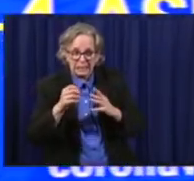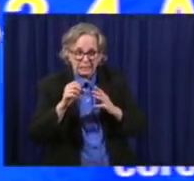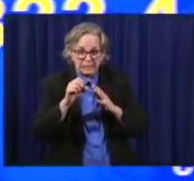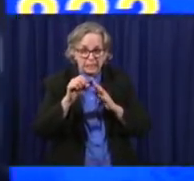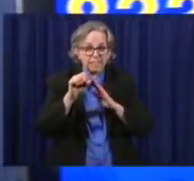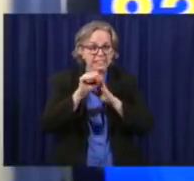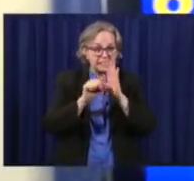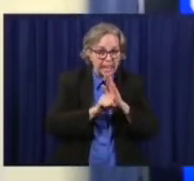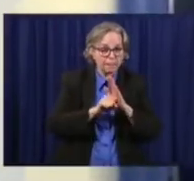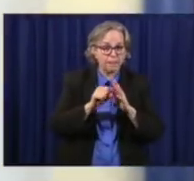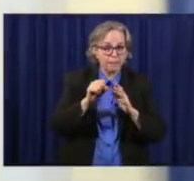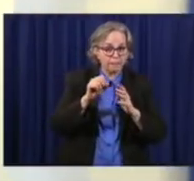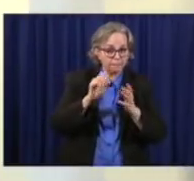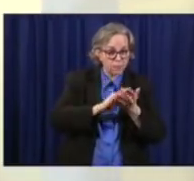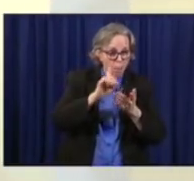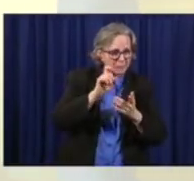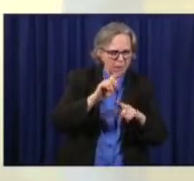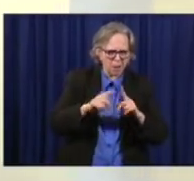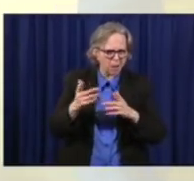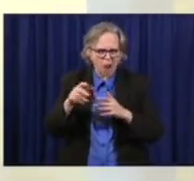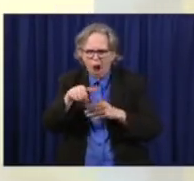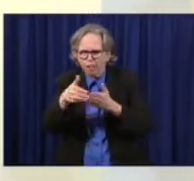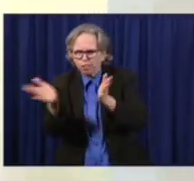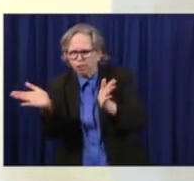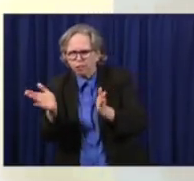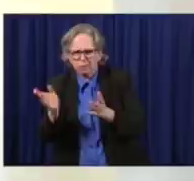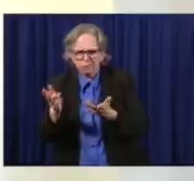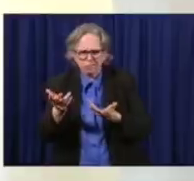said that they're not laying that out.